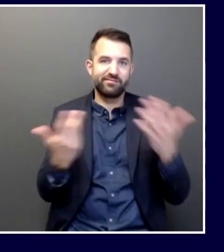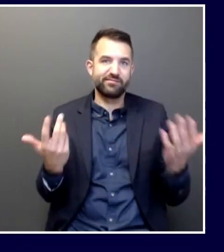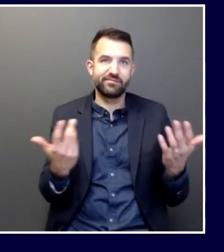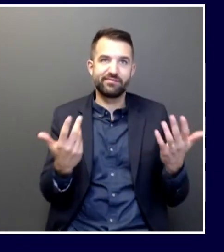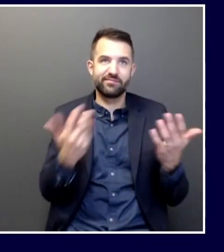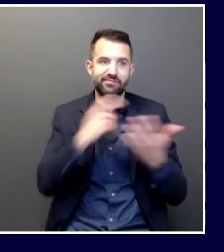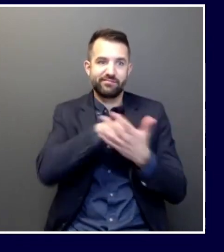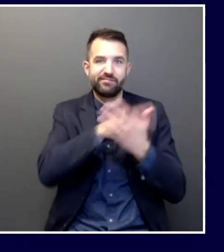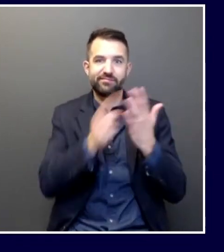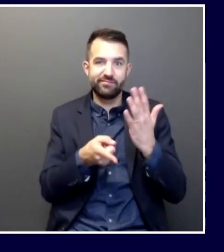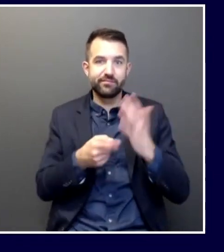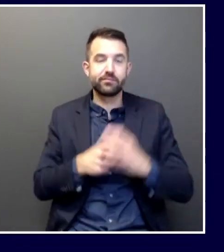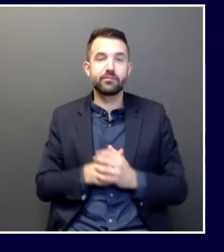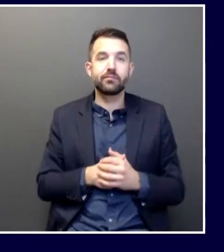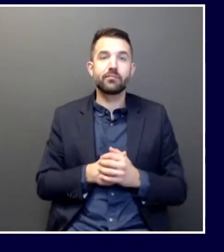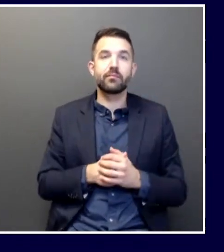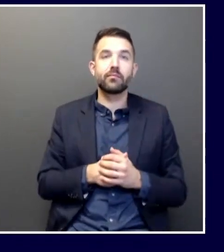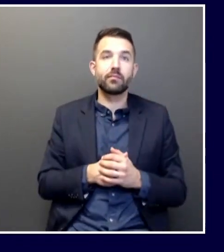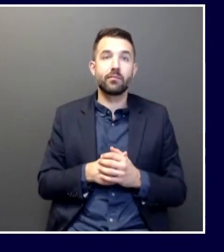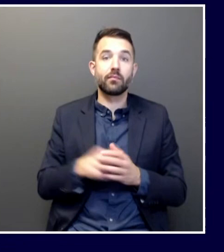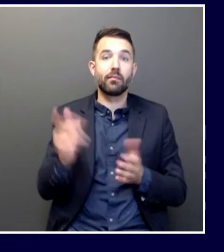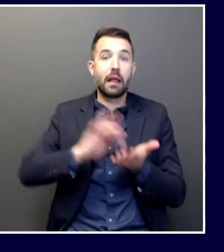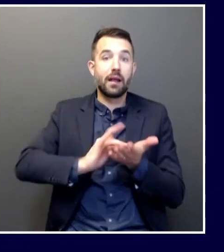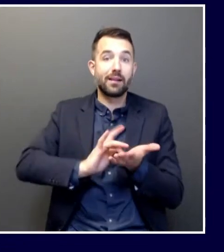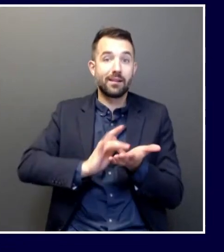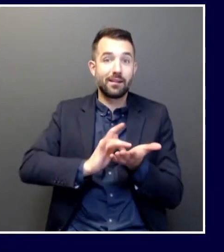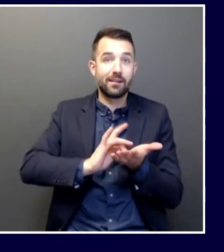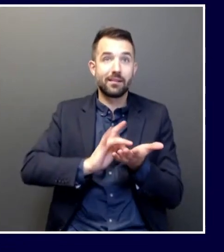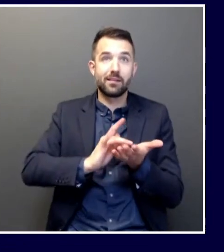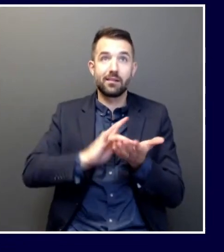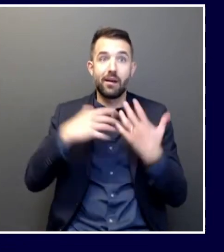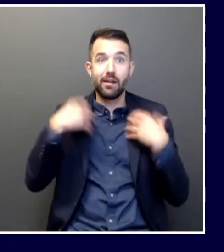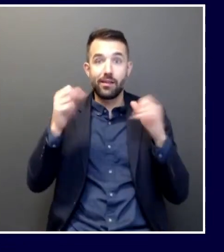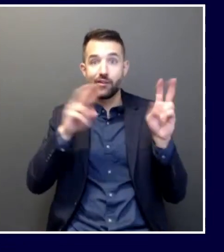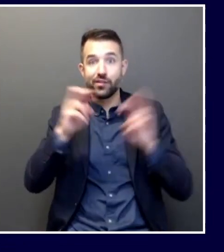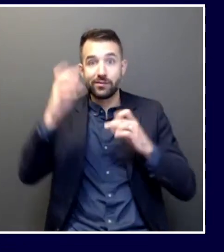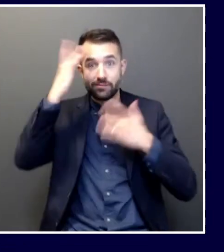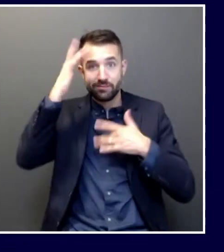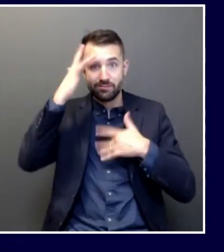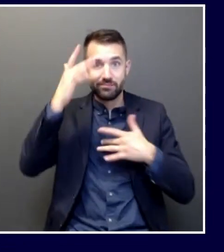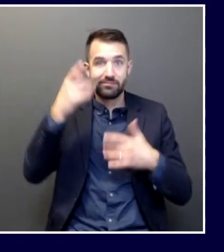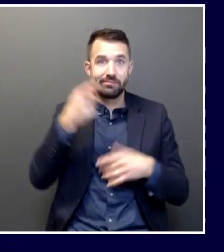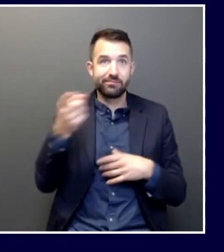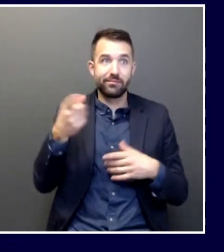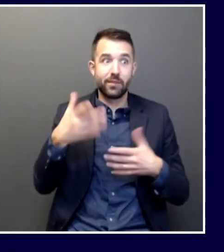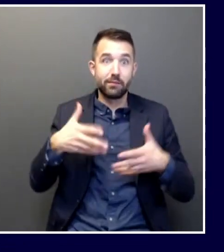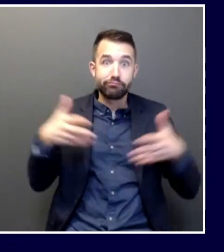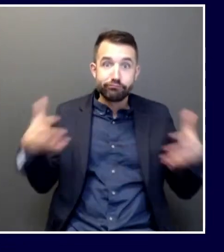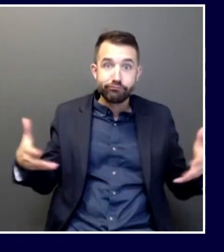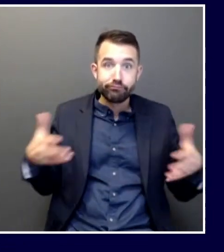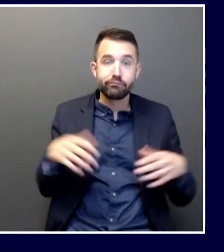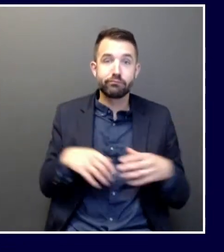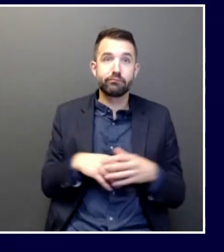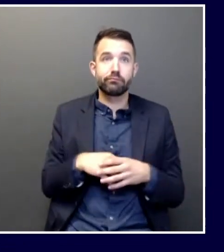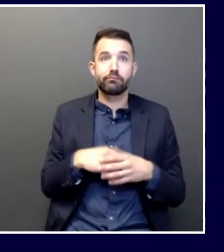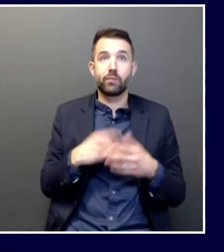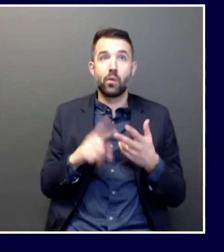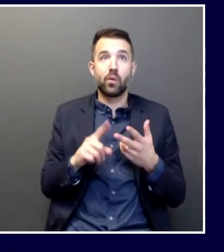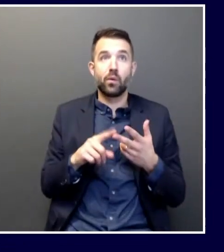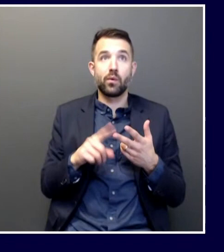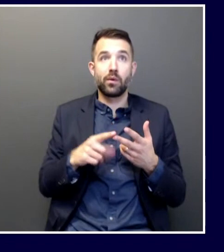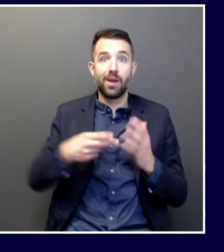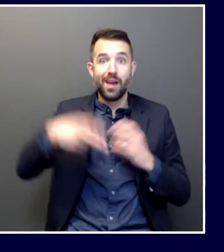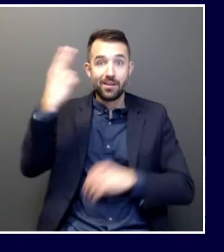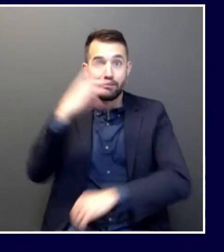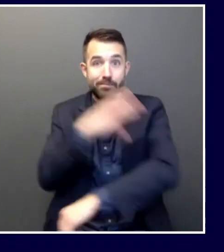on the list is obesity or being overweight, having hypertension. When you combine all of those, what you start to see is that there's a lot of folks that are